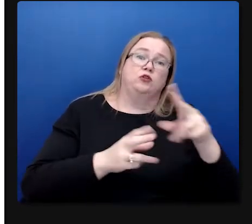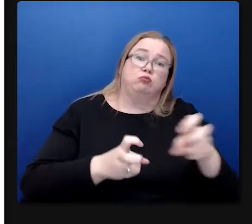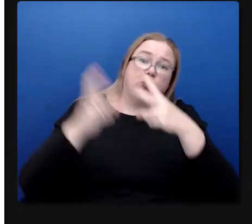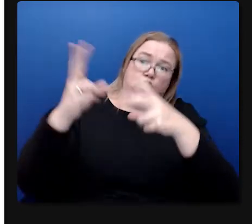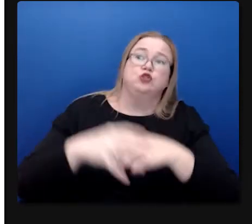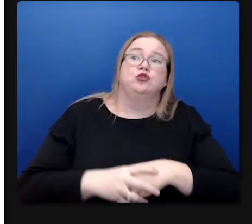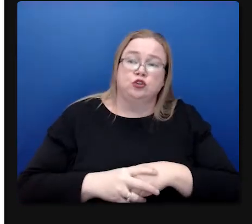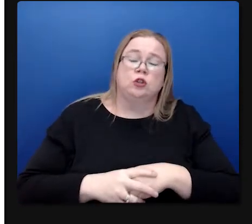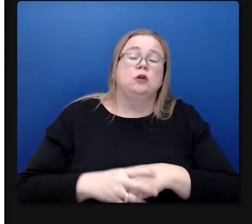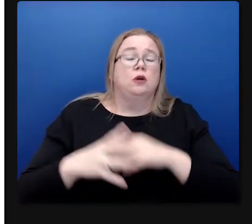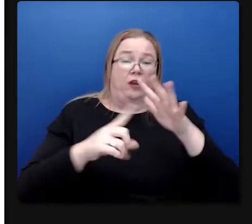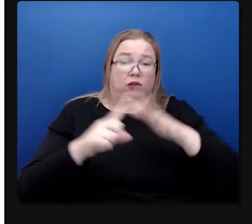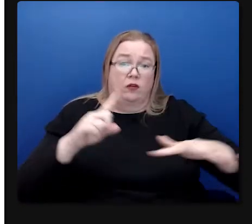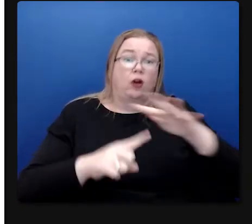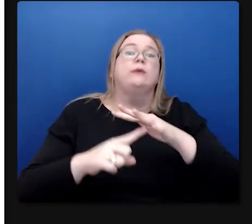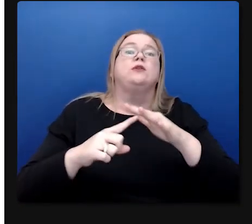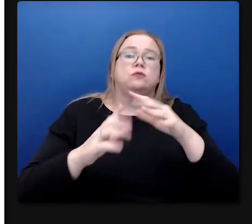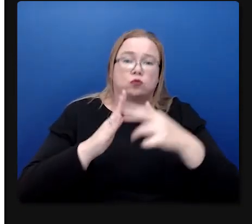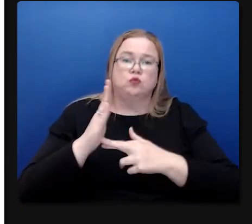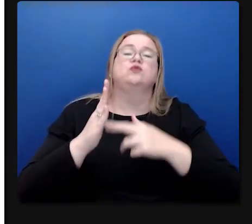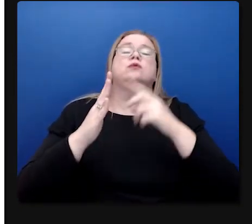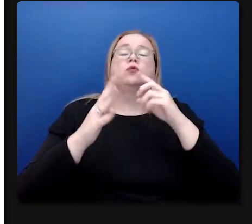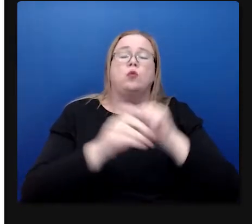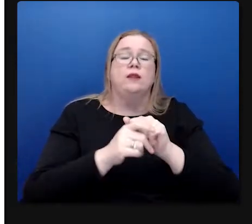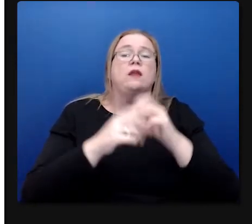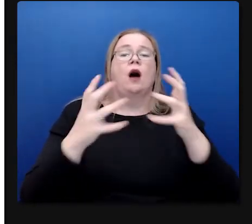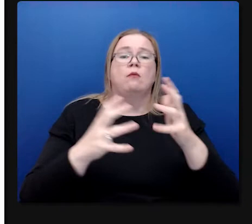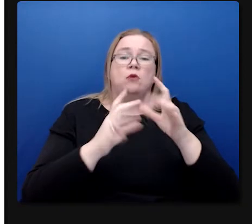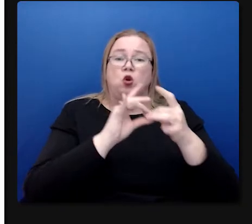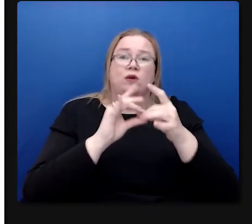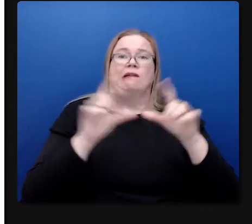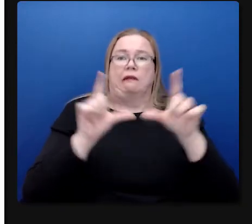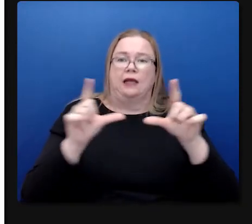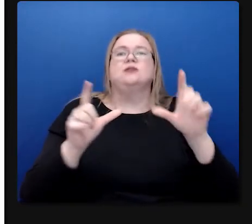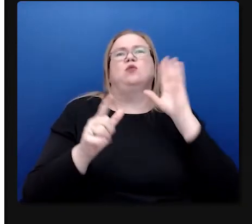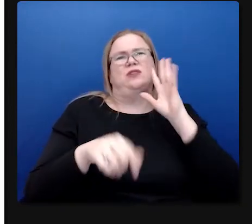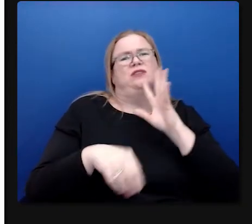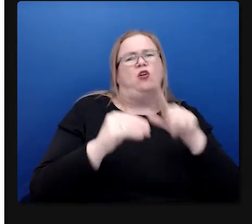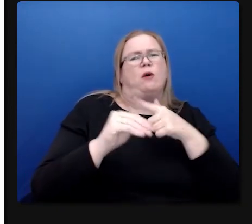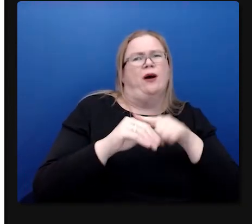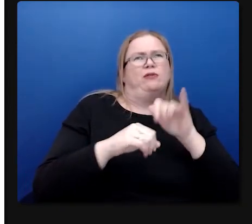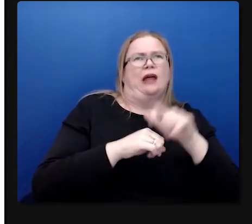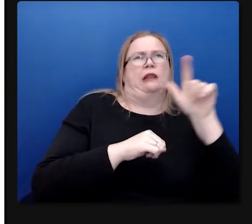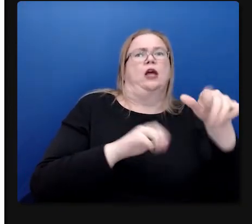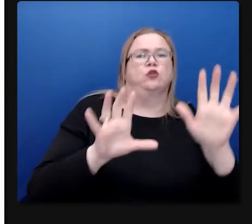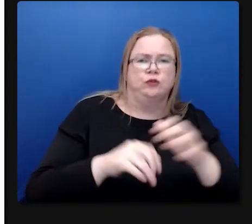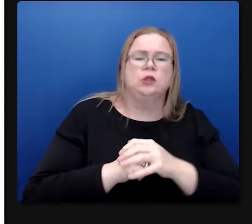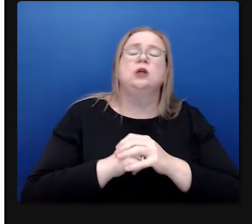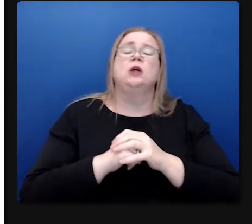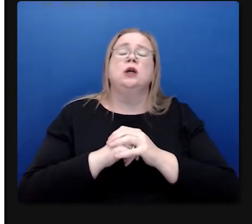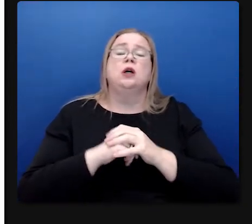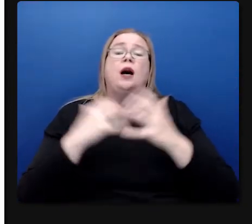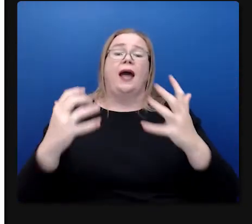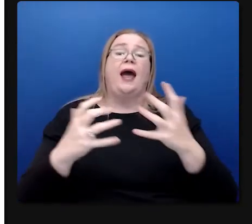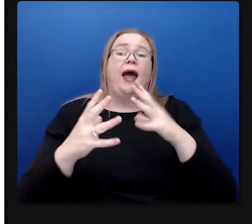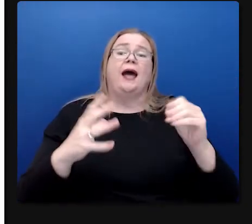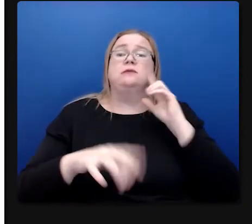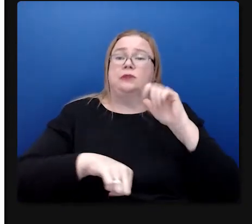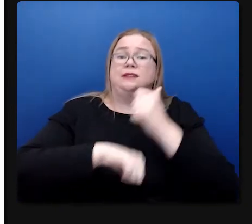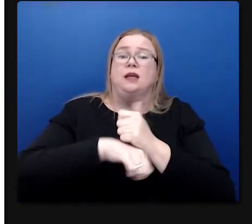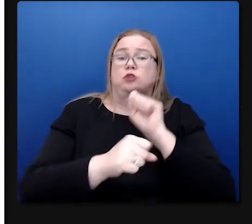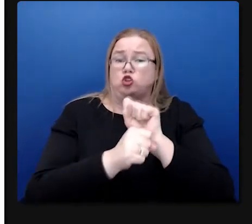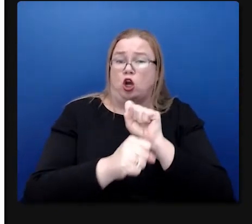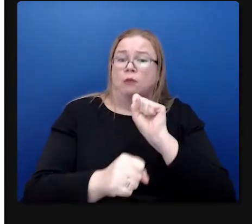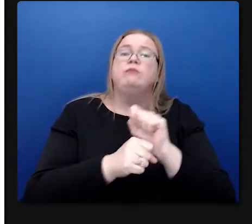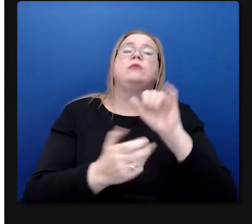to. Those environment variables are for dealing with Unity licensing, which we'll touch on that in a little bit. And then we establish